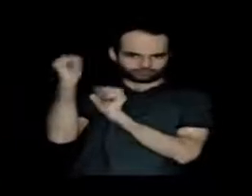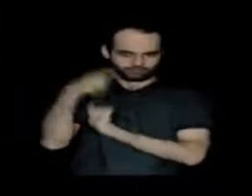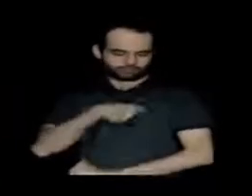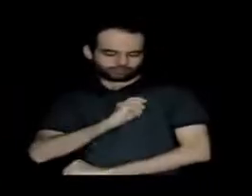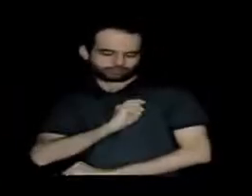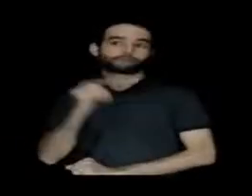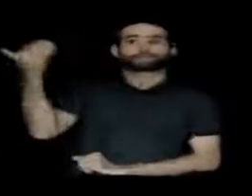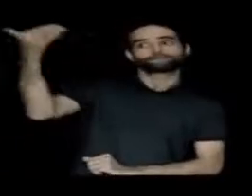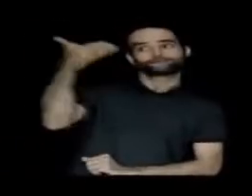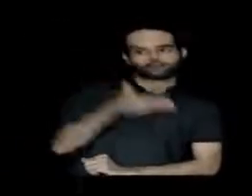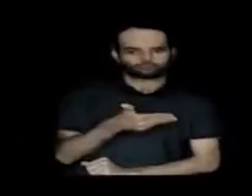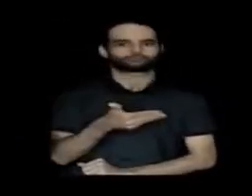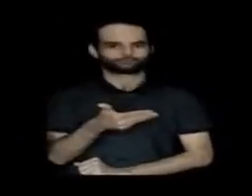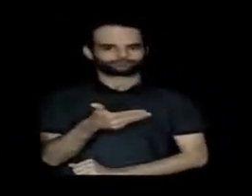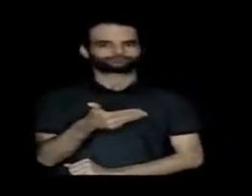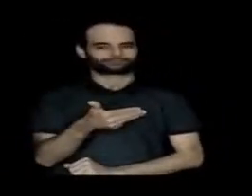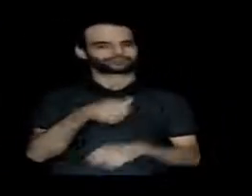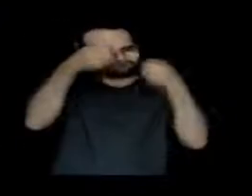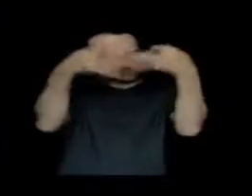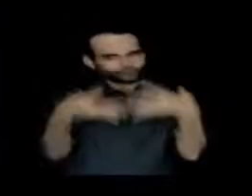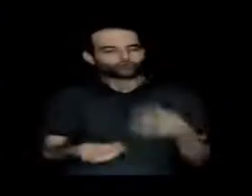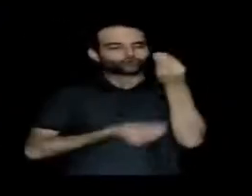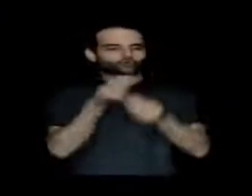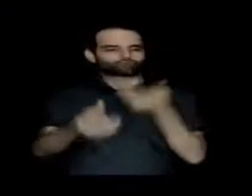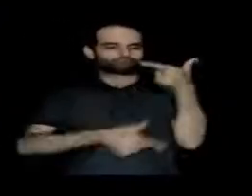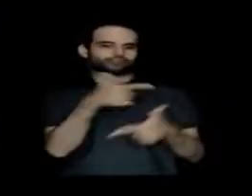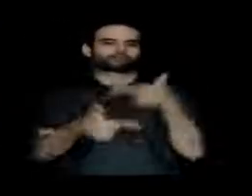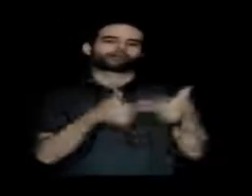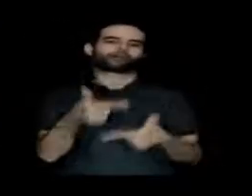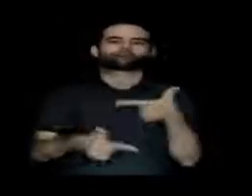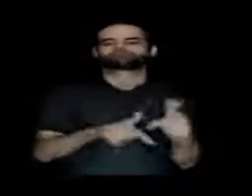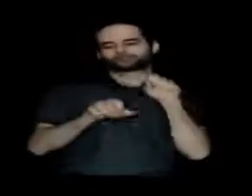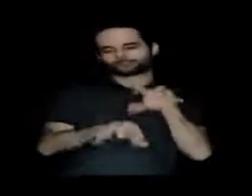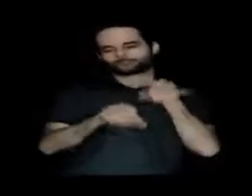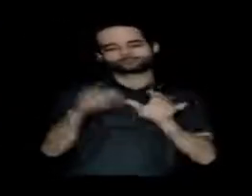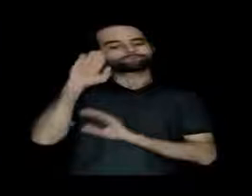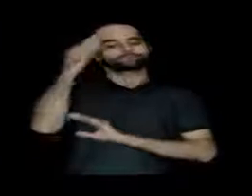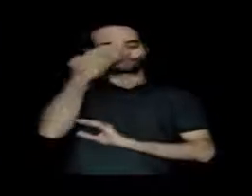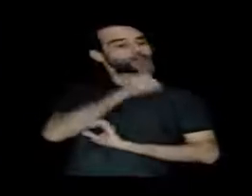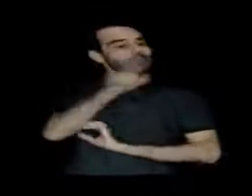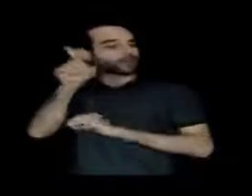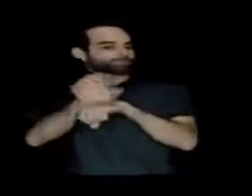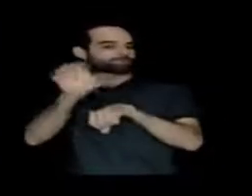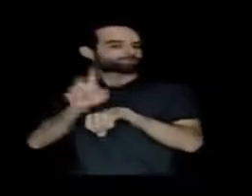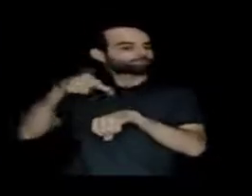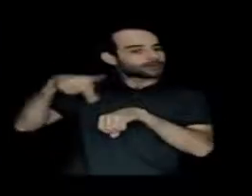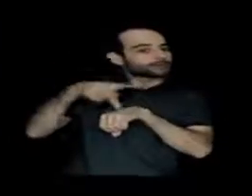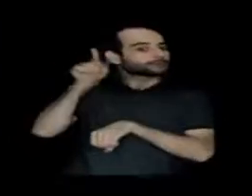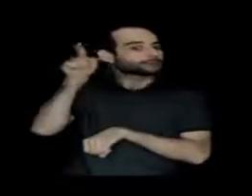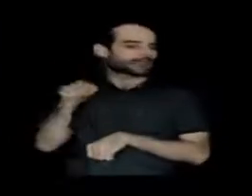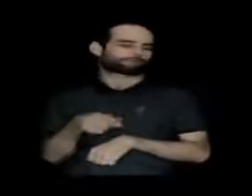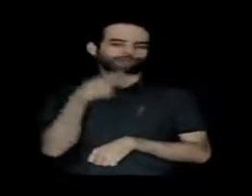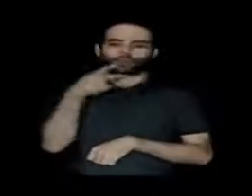here so that she would one day have a sense of what we were talking about. There was